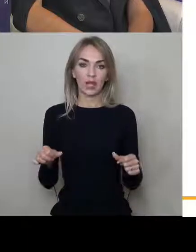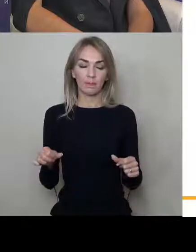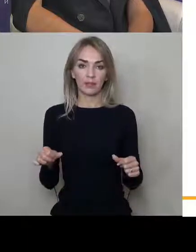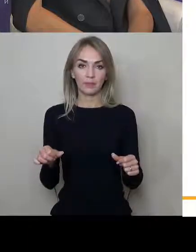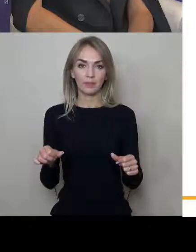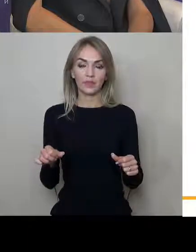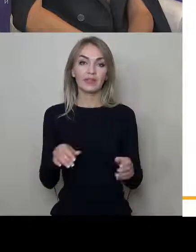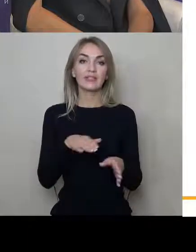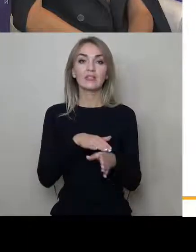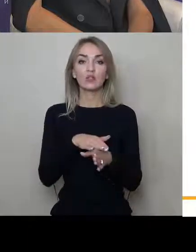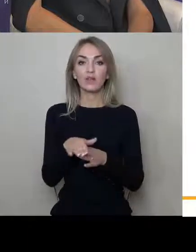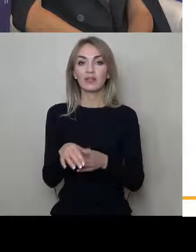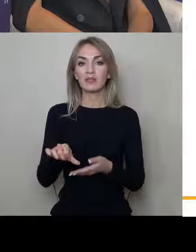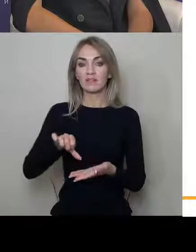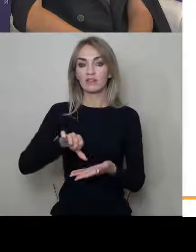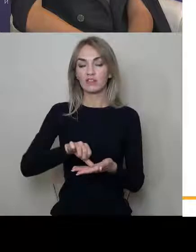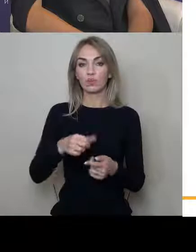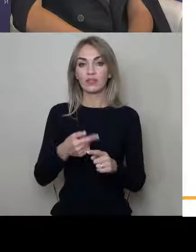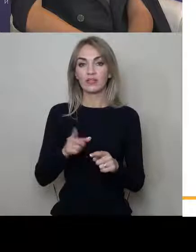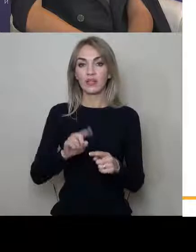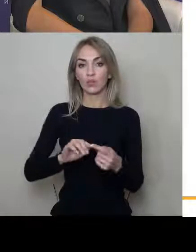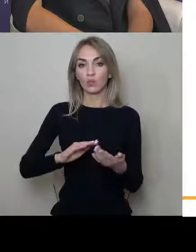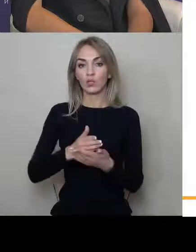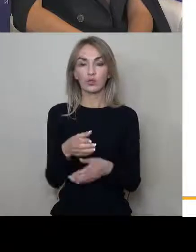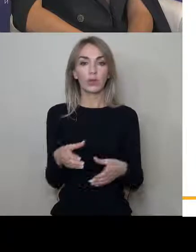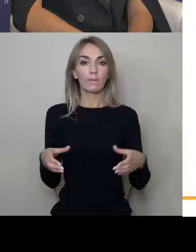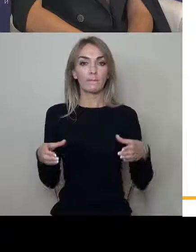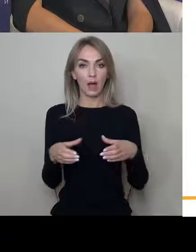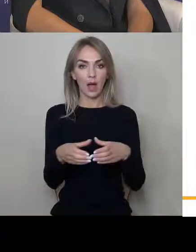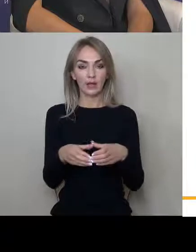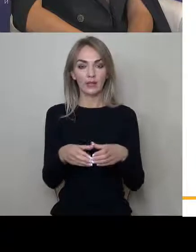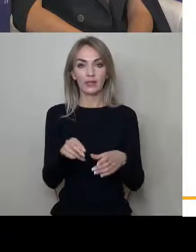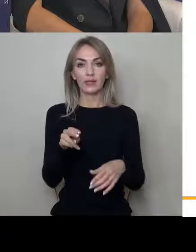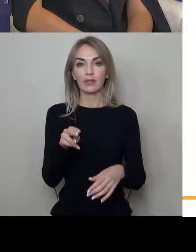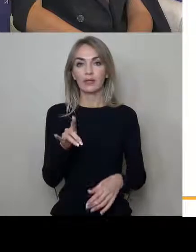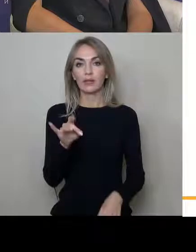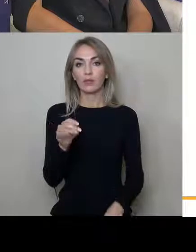and that registered the candidate by the TSC.